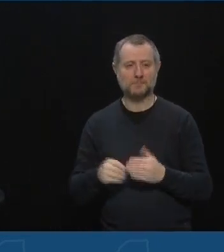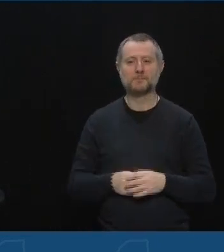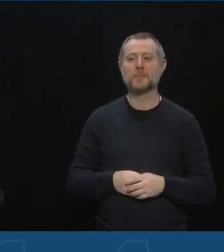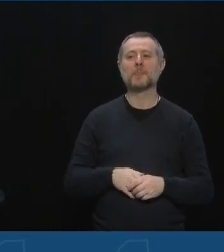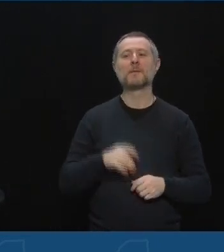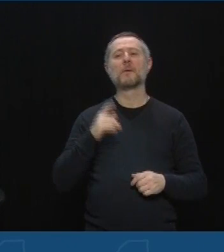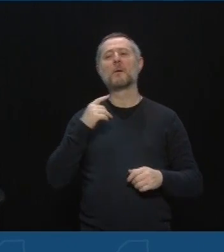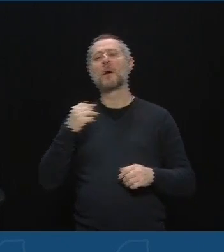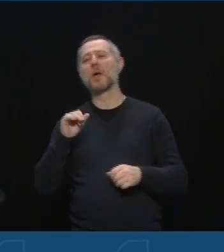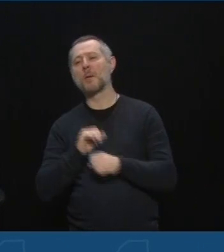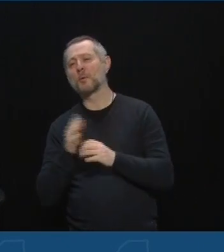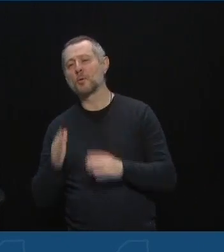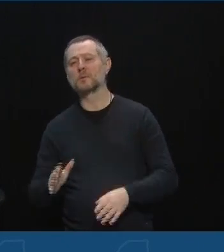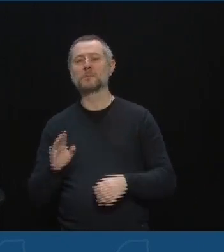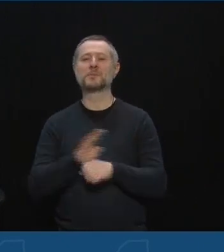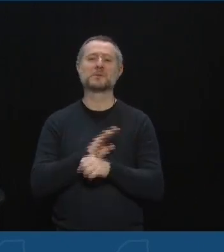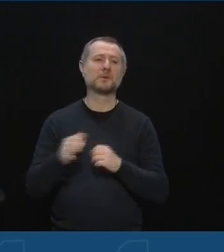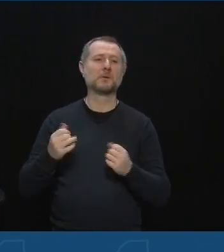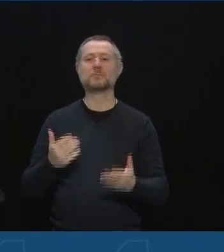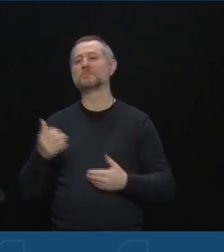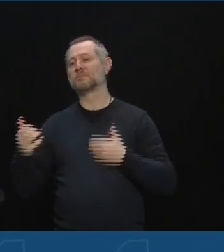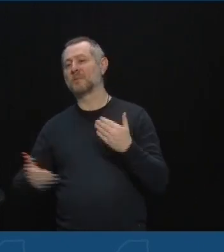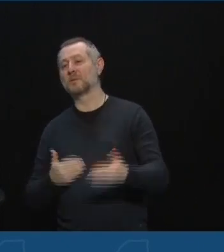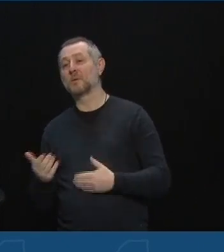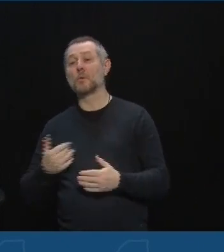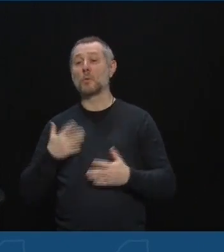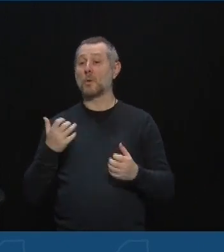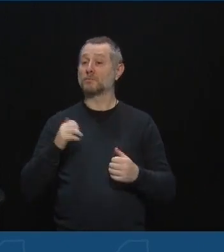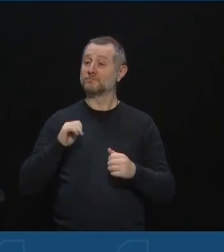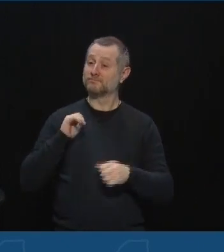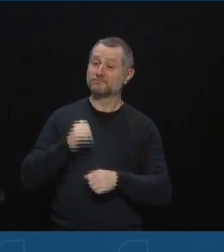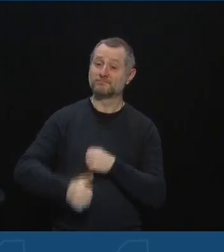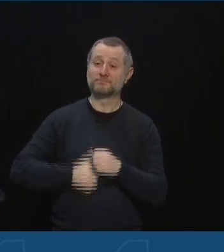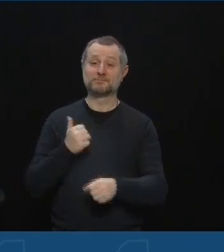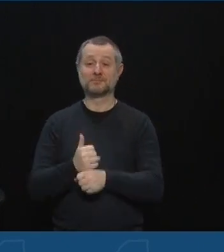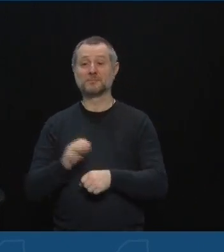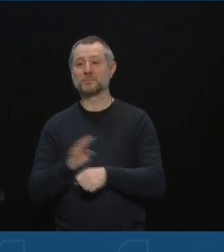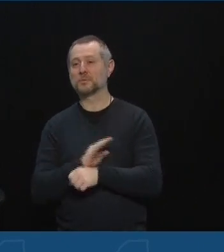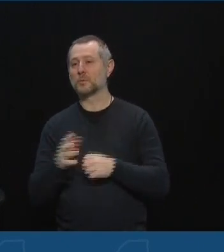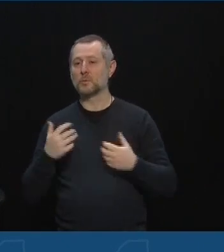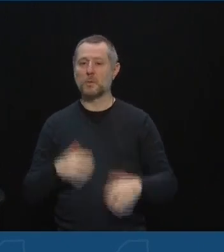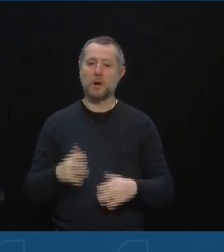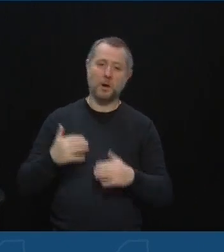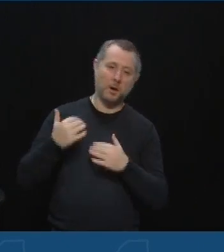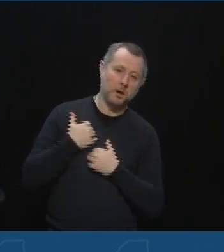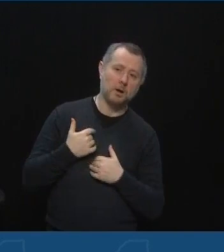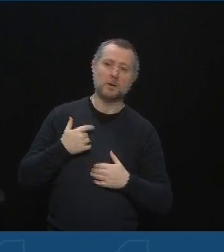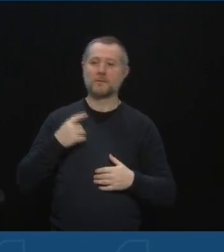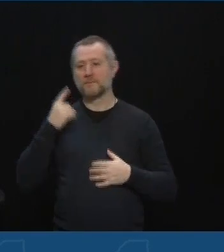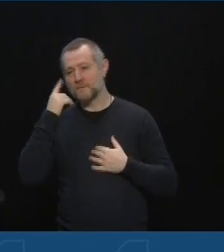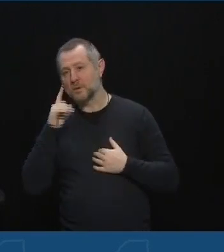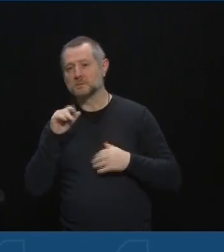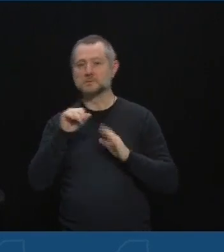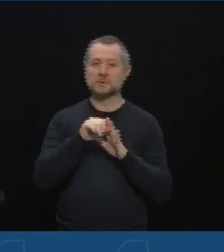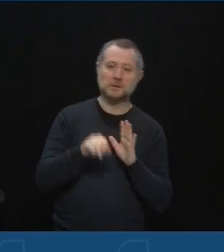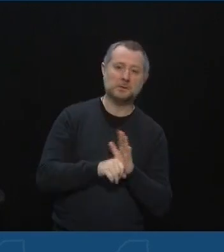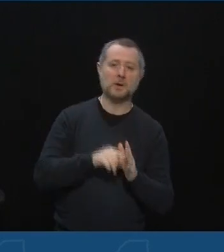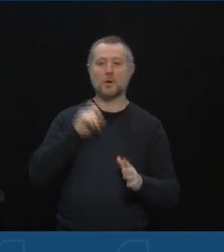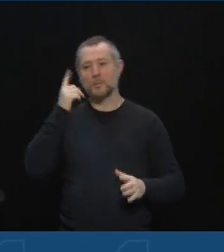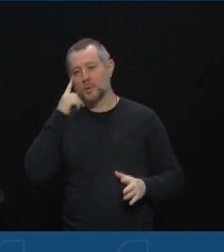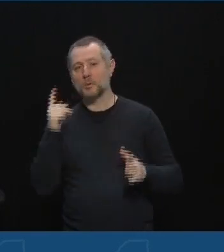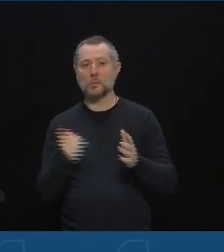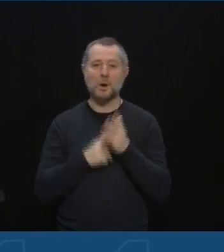looking to expand, they want to go to states where they don't have to deal with a lot of hassle. They want to be able to say, I've got an idea, I can go anywhere in the